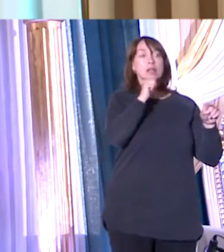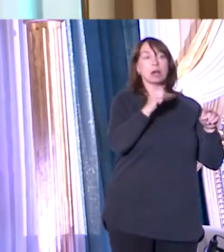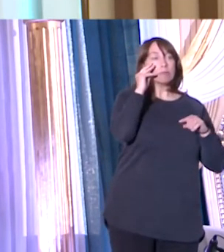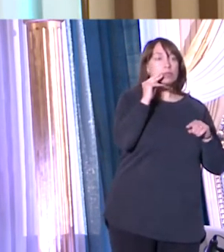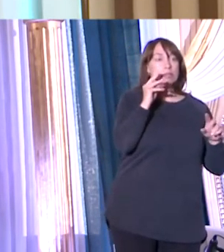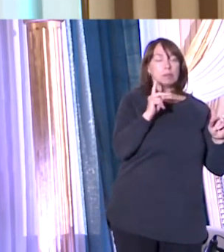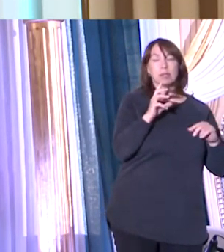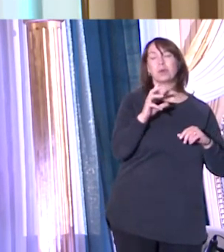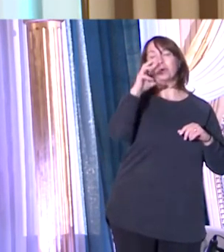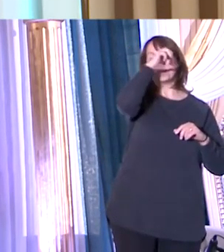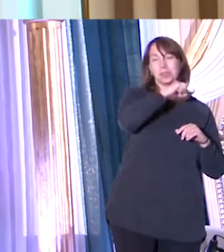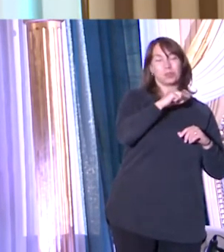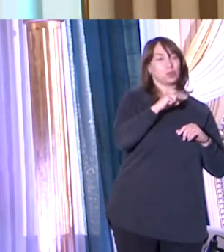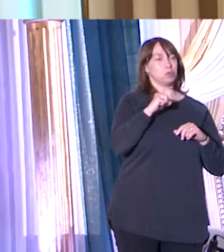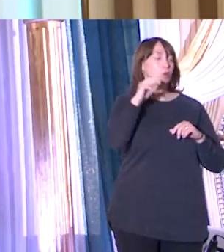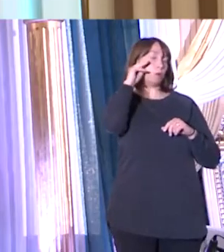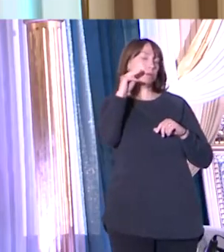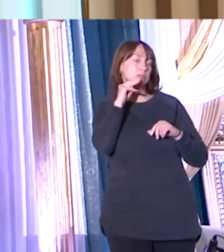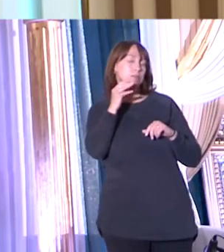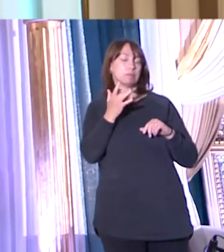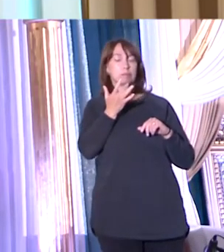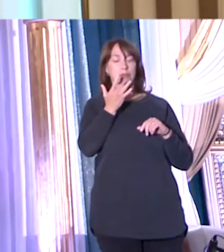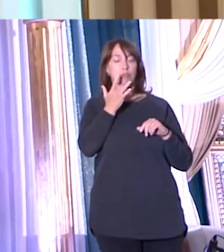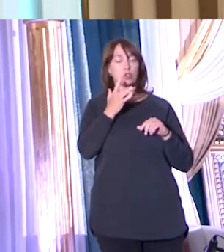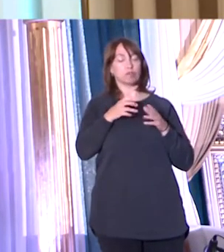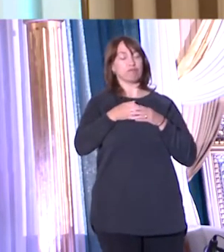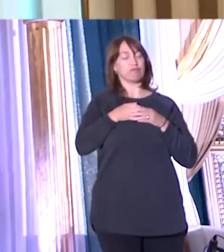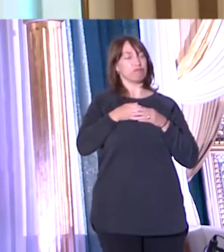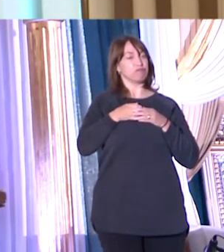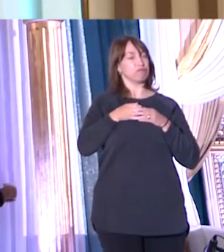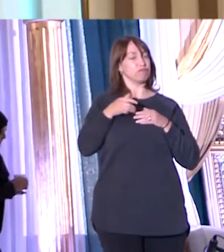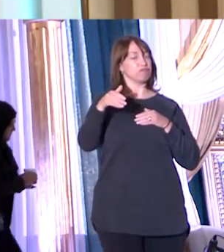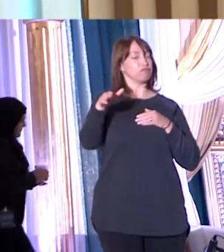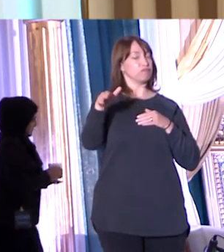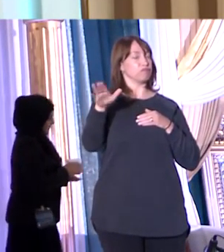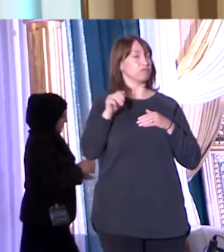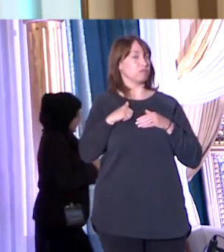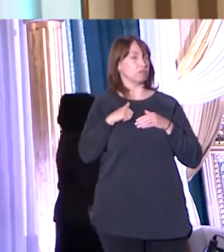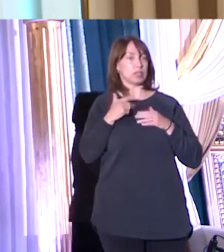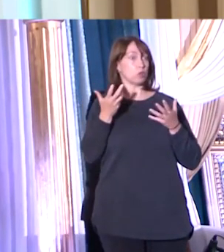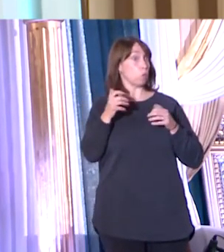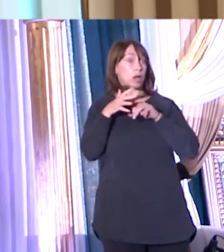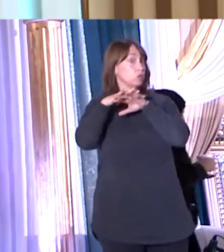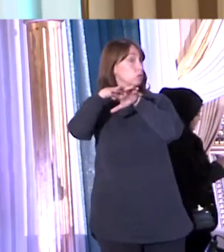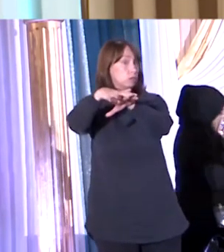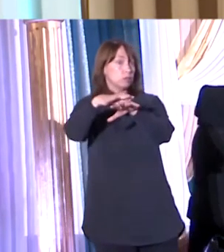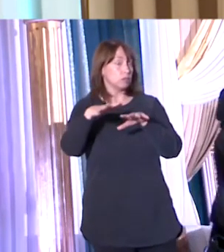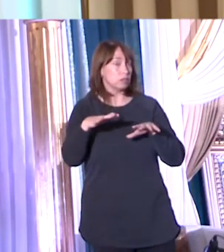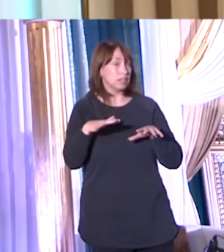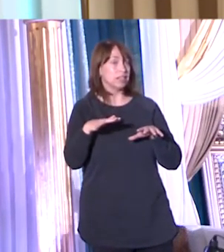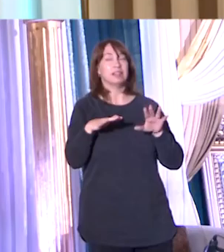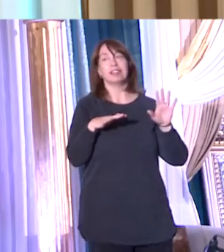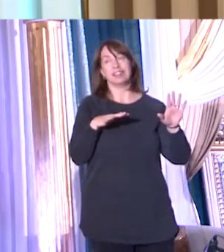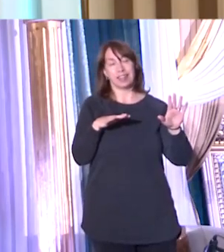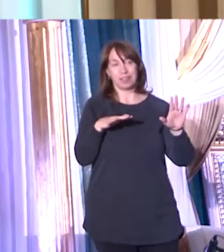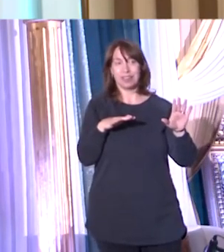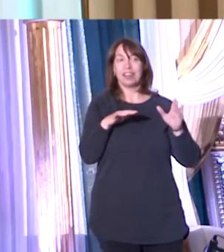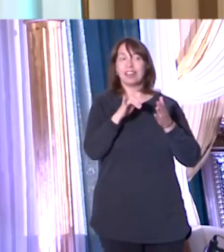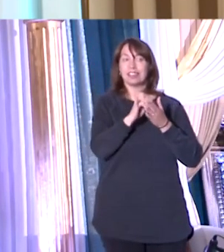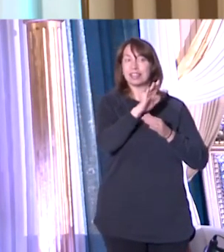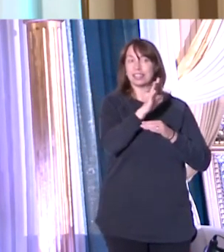of broader Canadian society. Not because they know this or particularly informed, but this is just the perception that they have